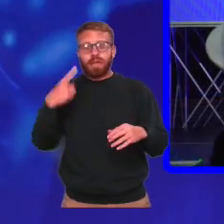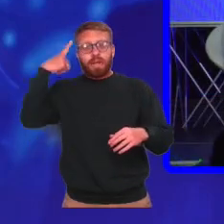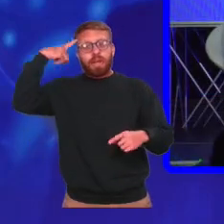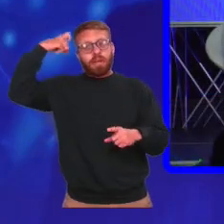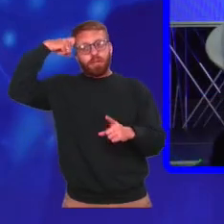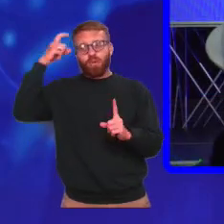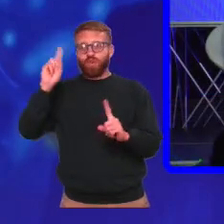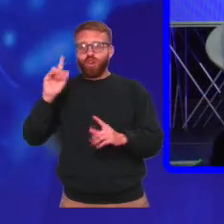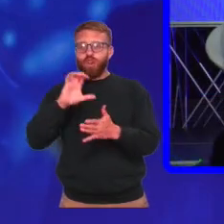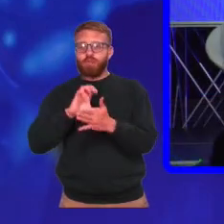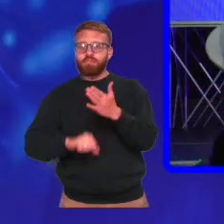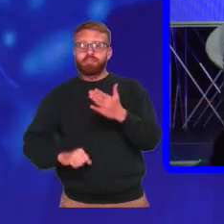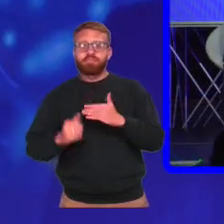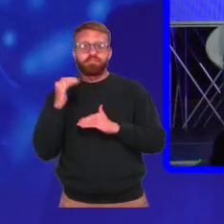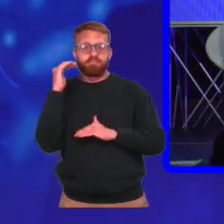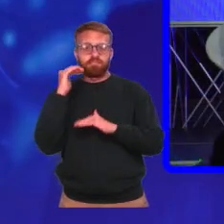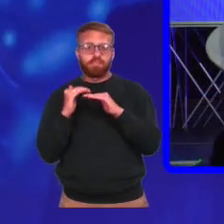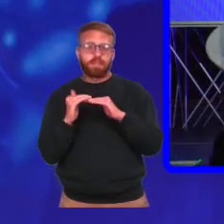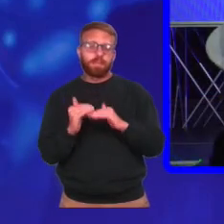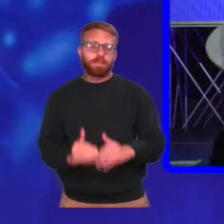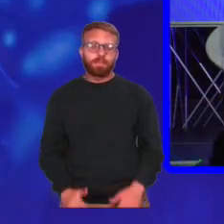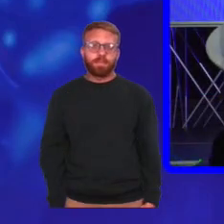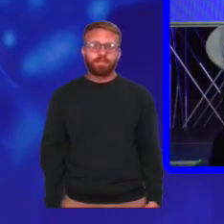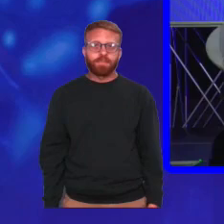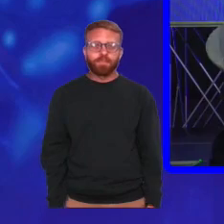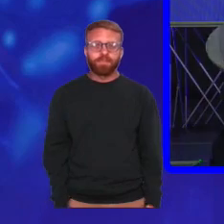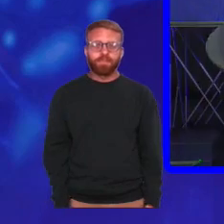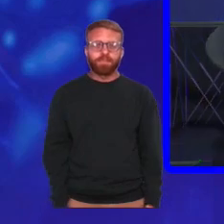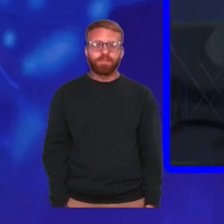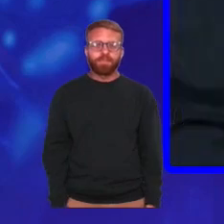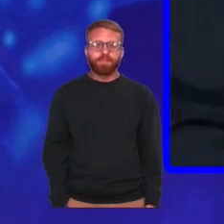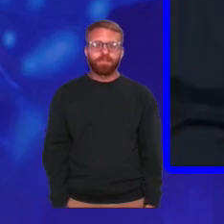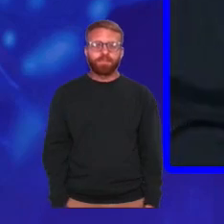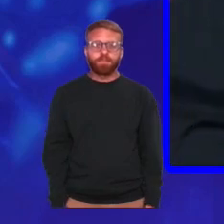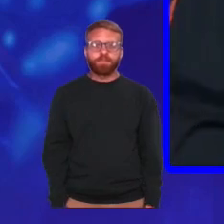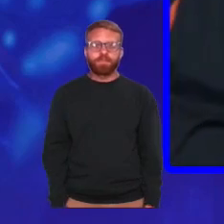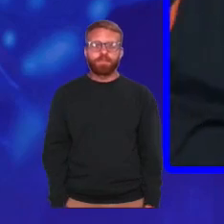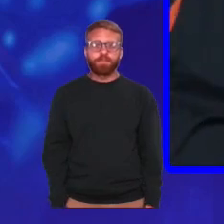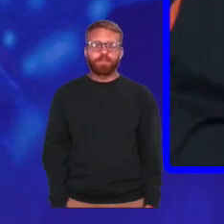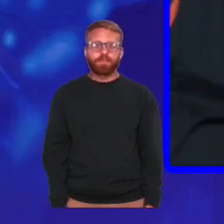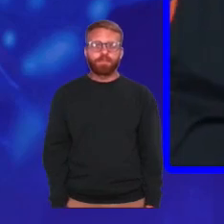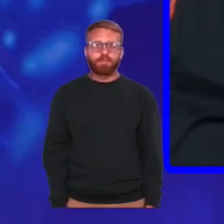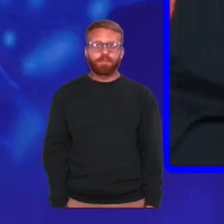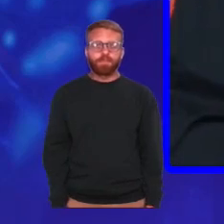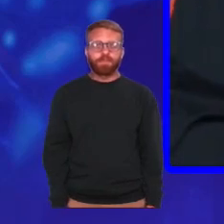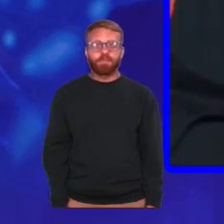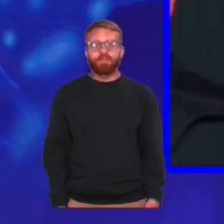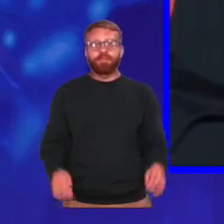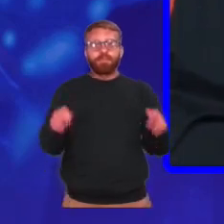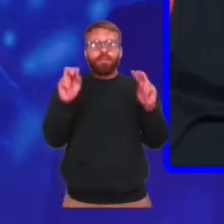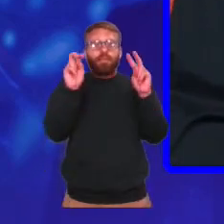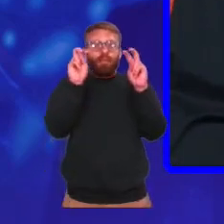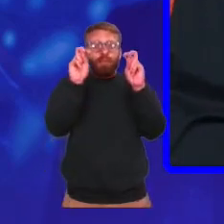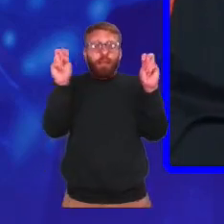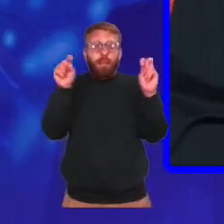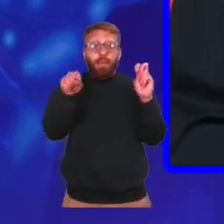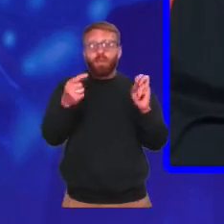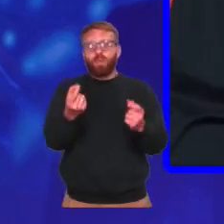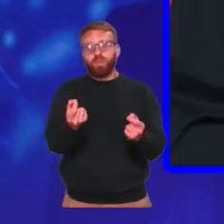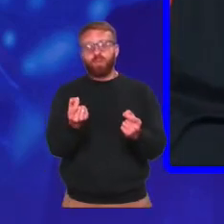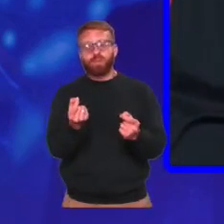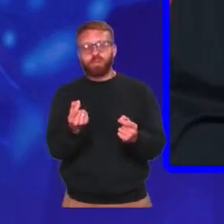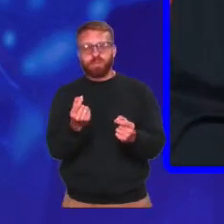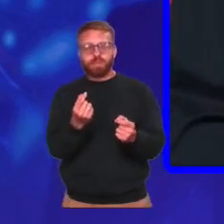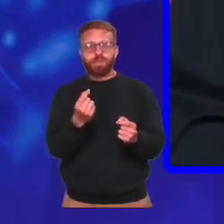add, we have a similar issue when we're dealing with, Paola said, with localization, because normally